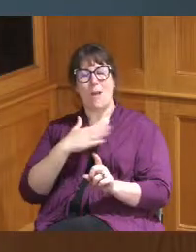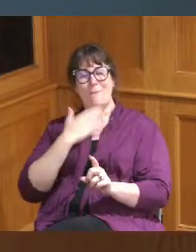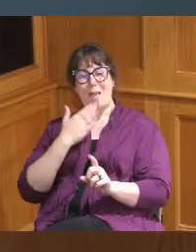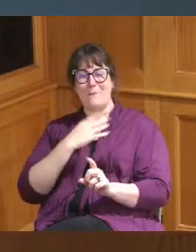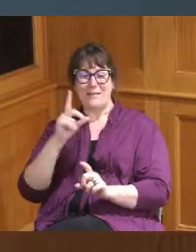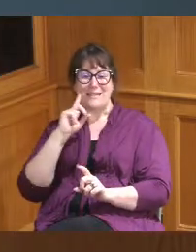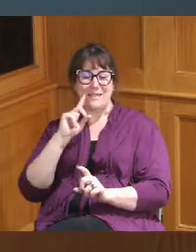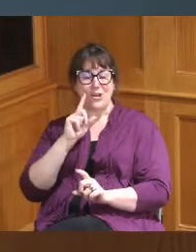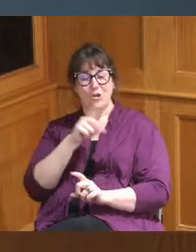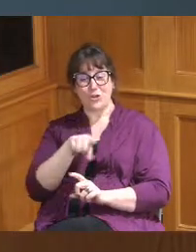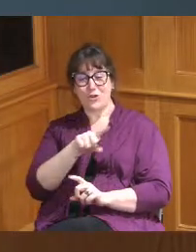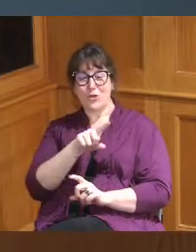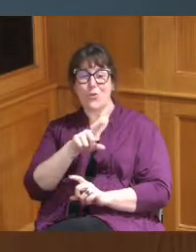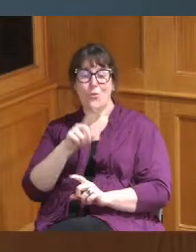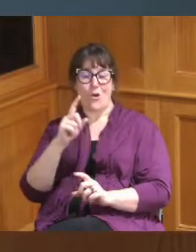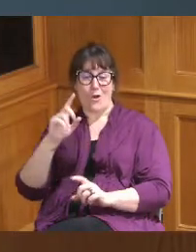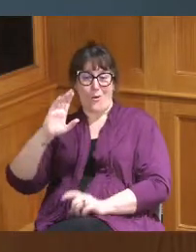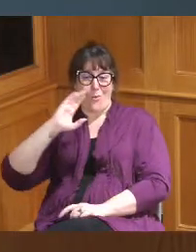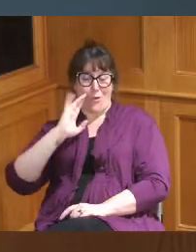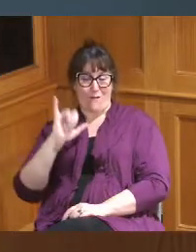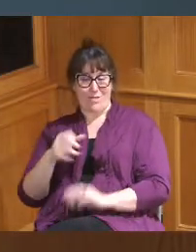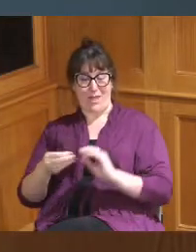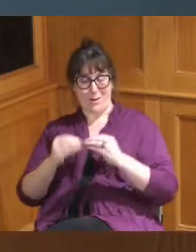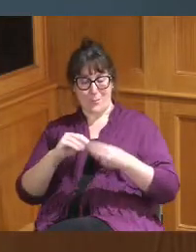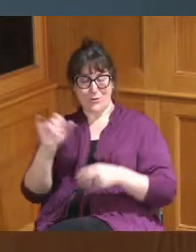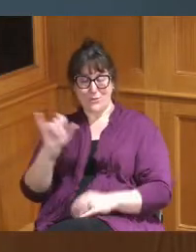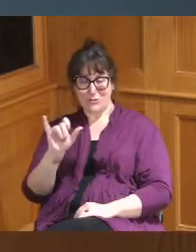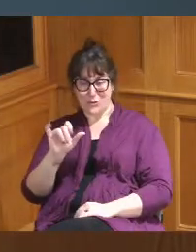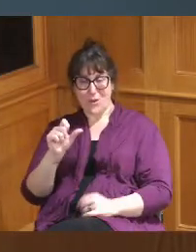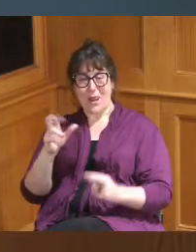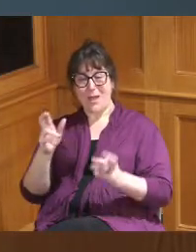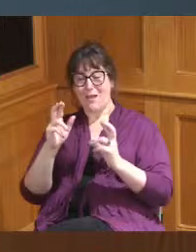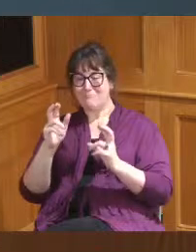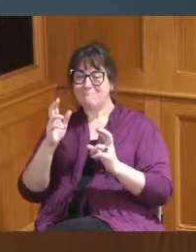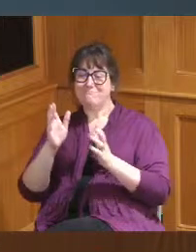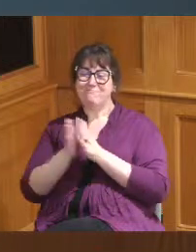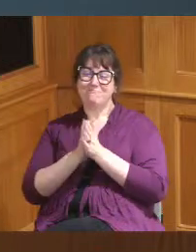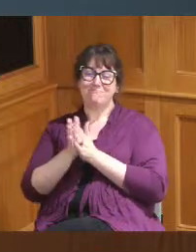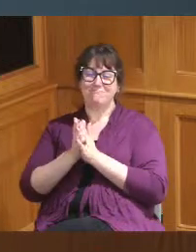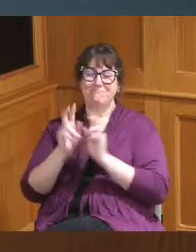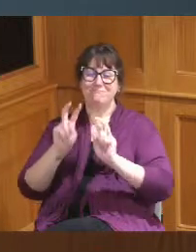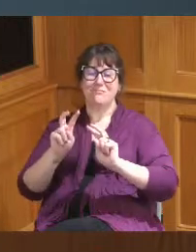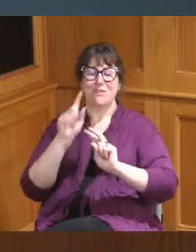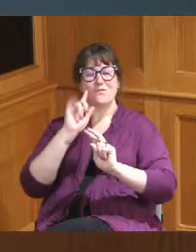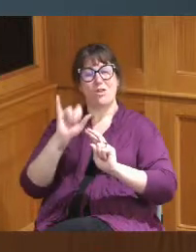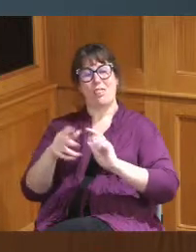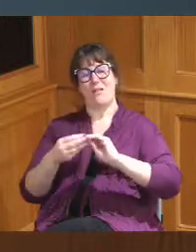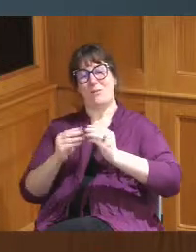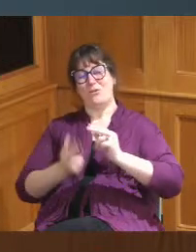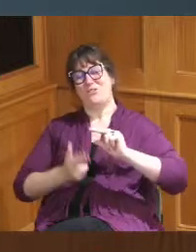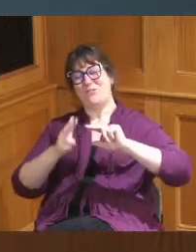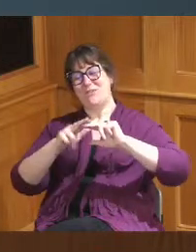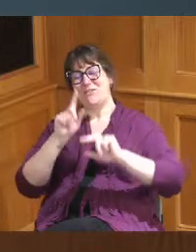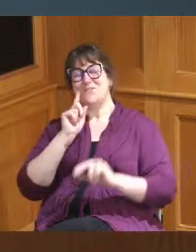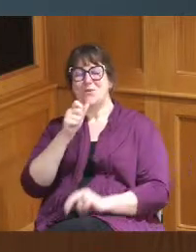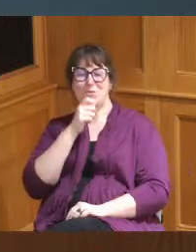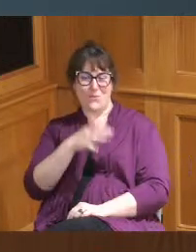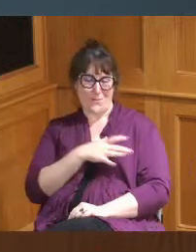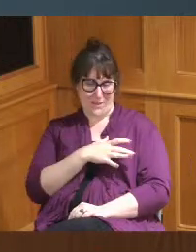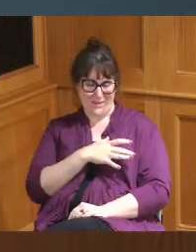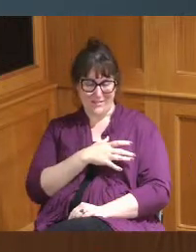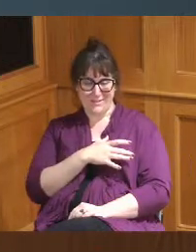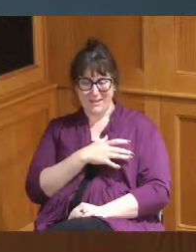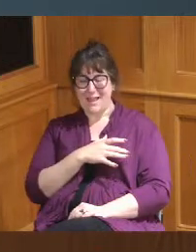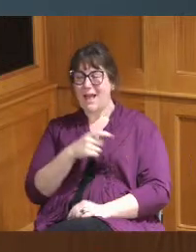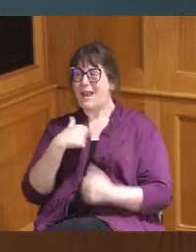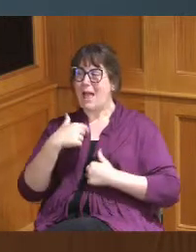well. And we'll look forward to seeing those numbers increase a little bit as you go, and happy to work with you trying to make sure that women